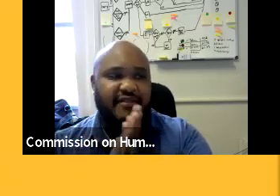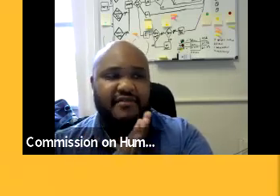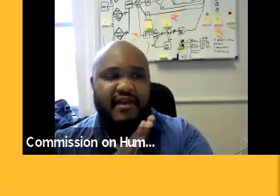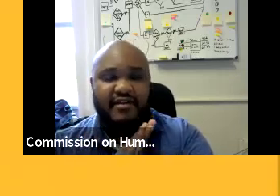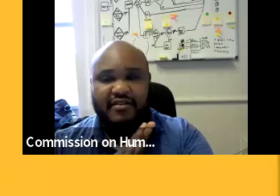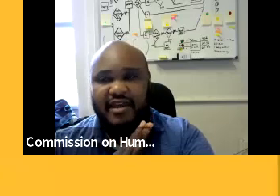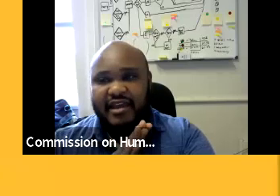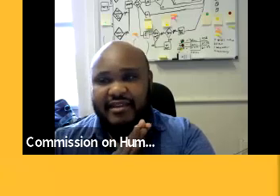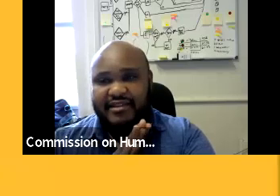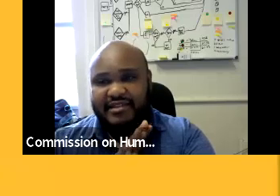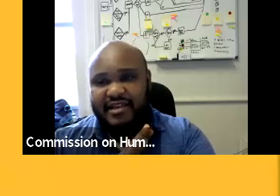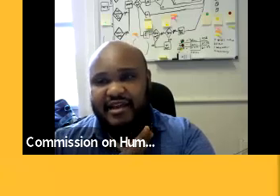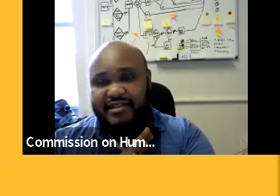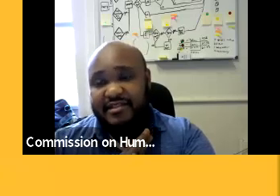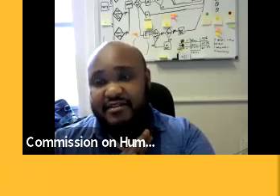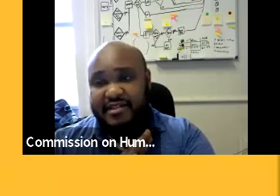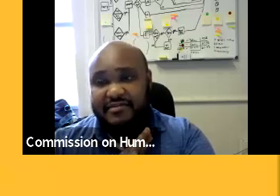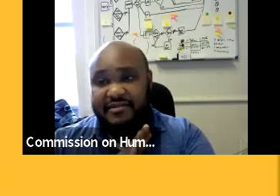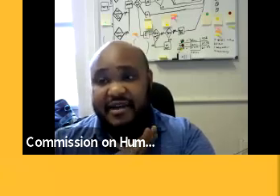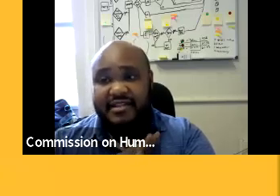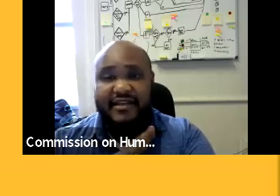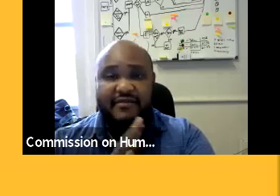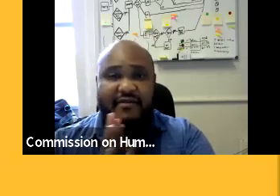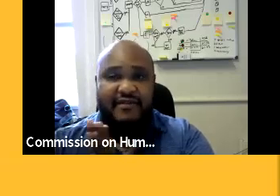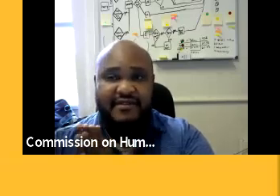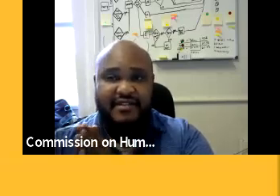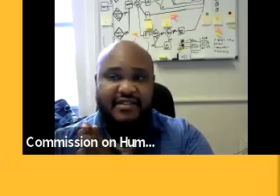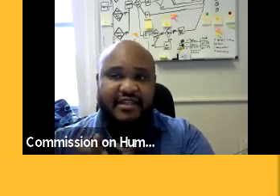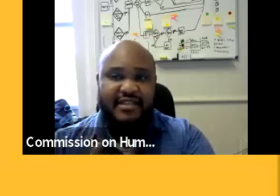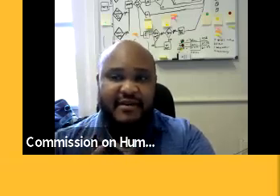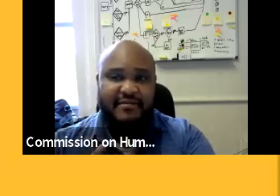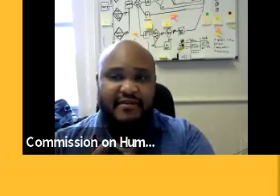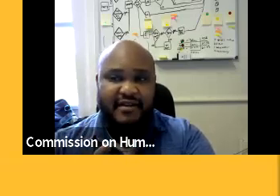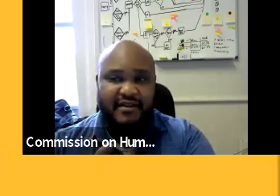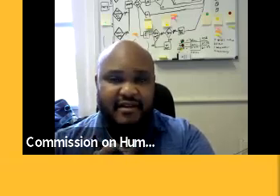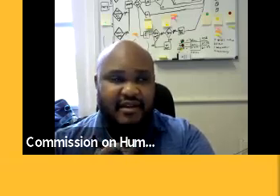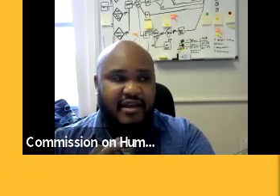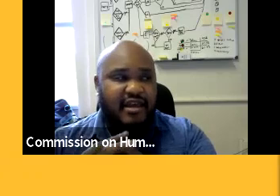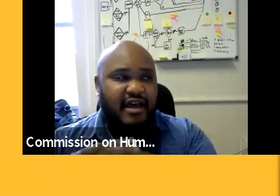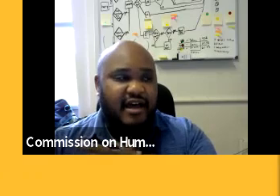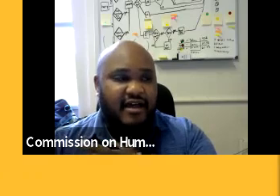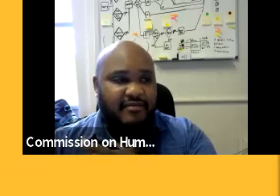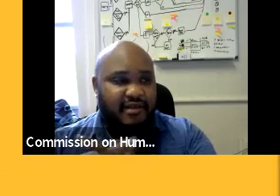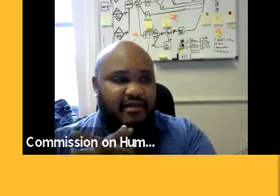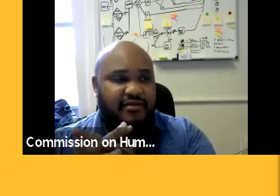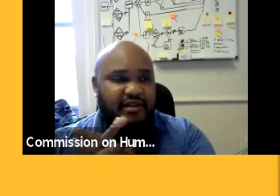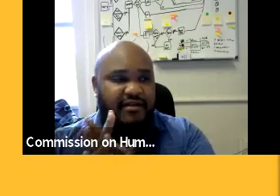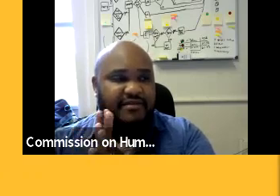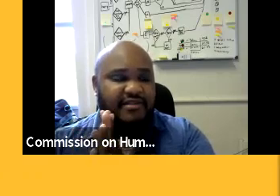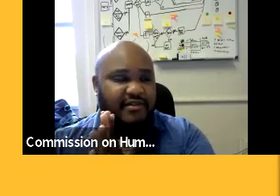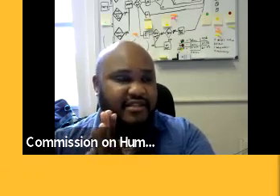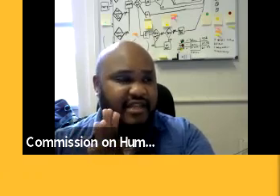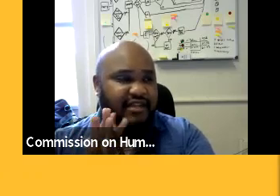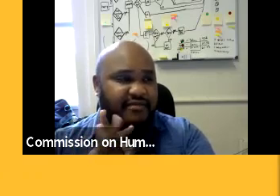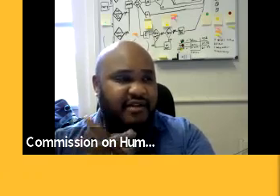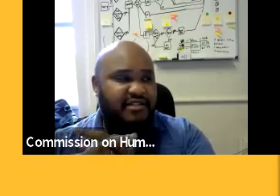and behavioral health. This is not necessarily surprising given what we've just discussed about bullying. When it comes